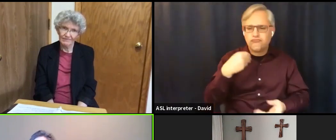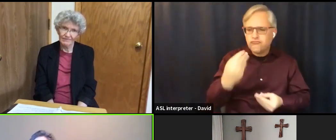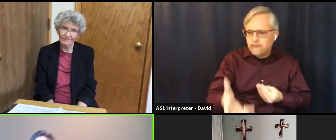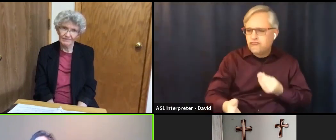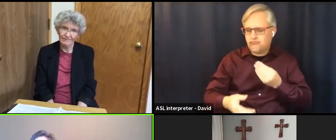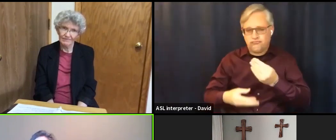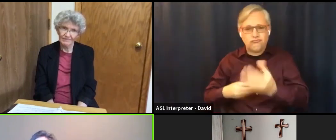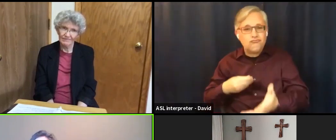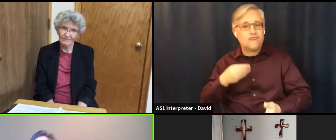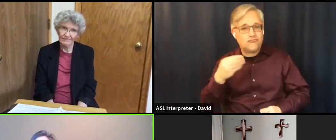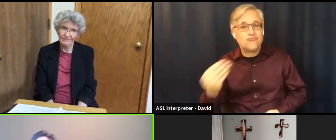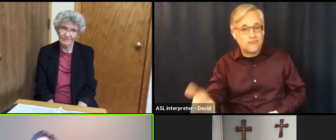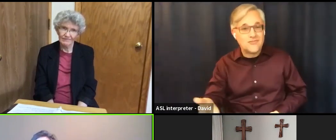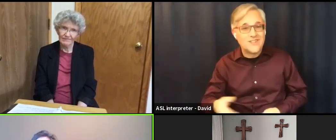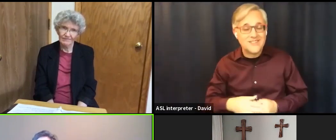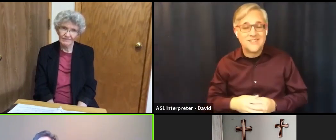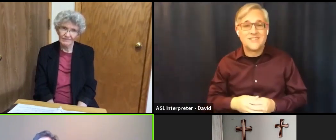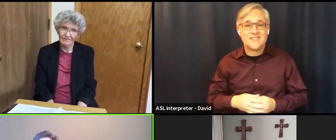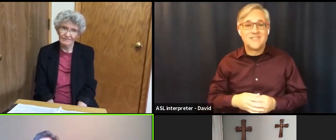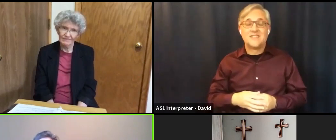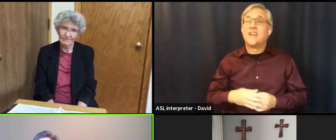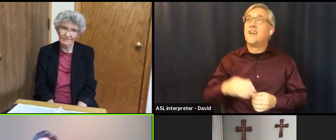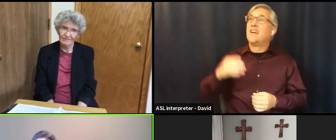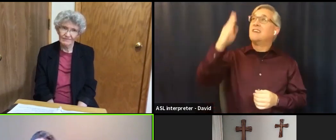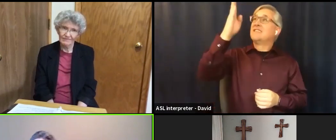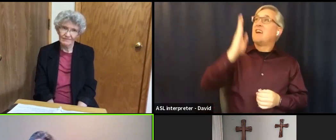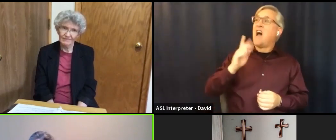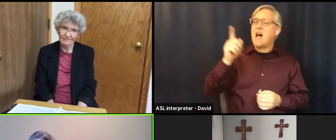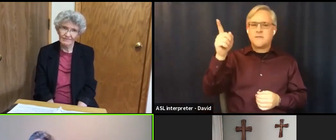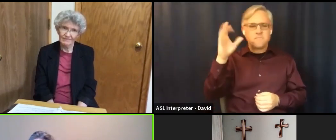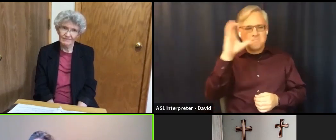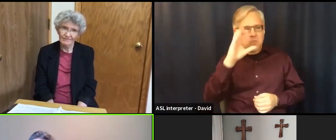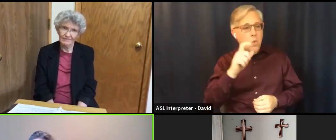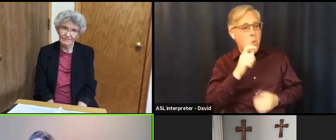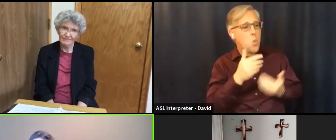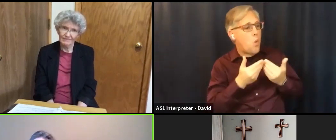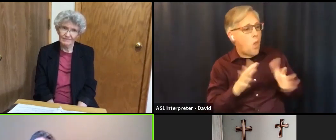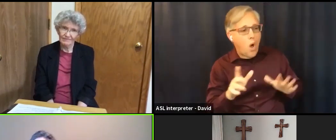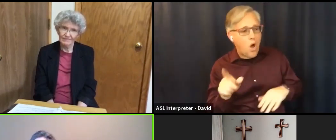that God seeks out the lost and the lonely.